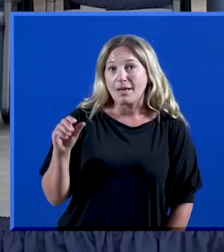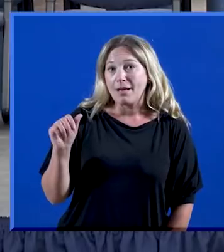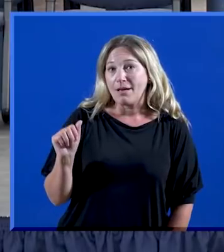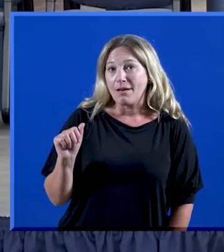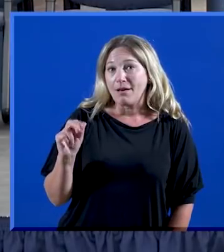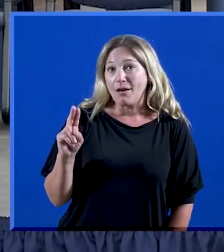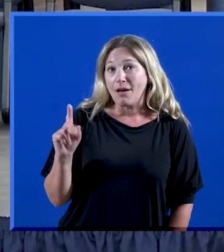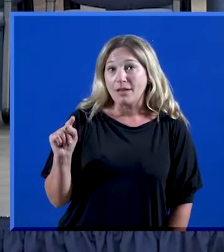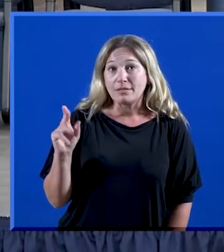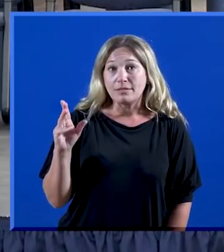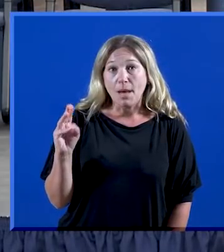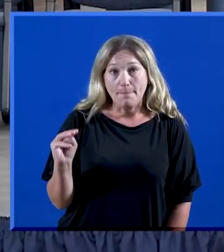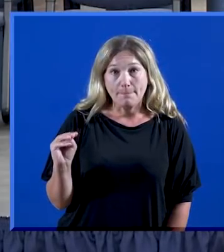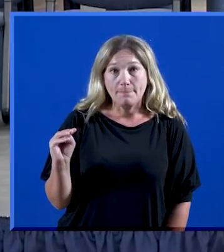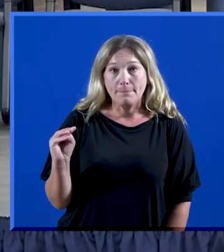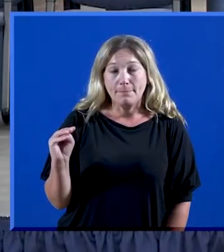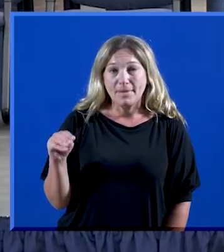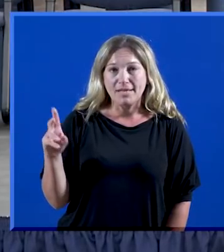Autumn DeVisser.